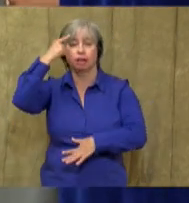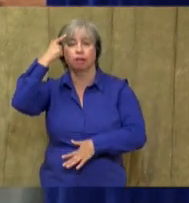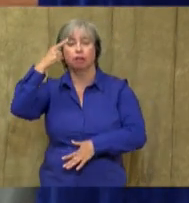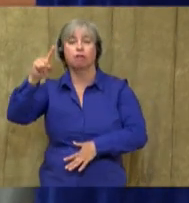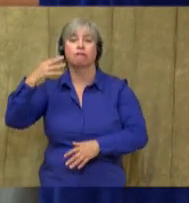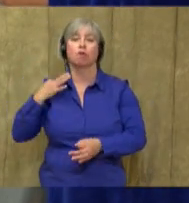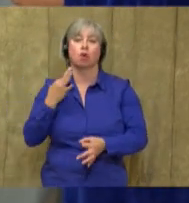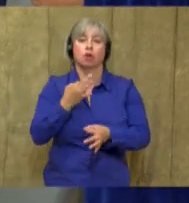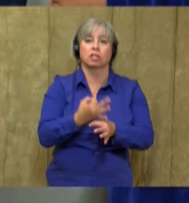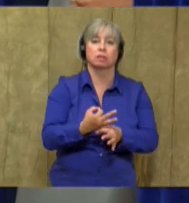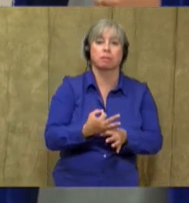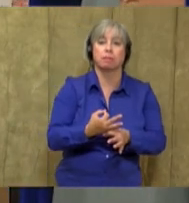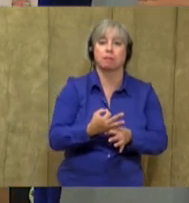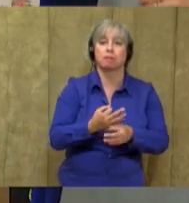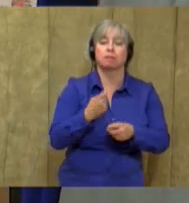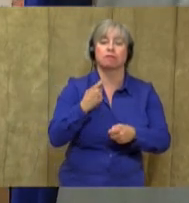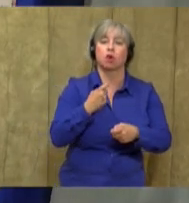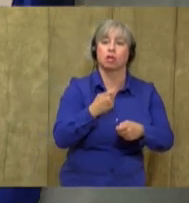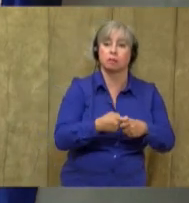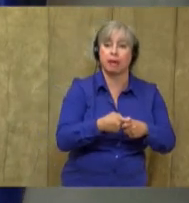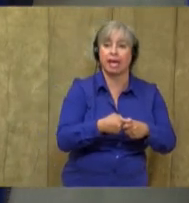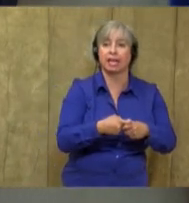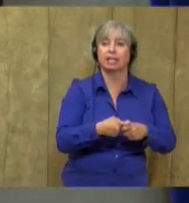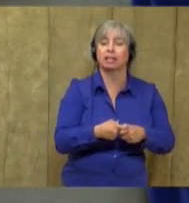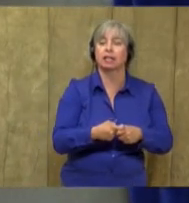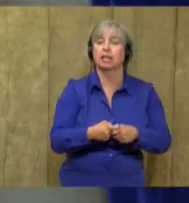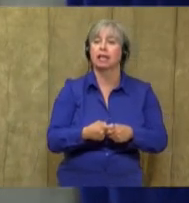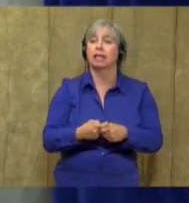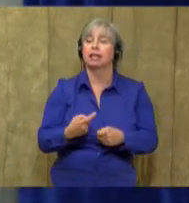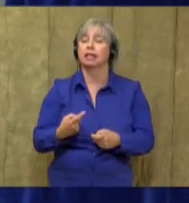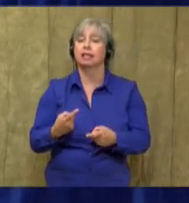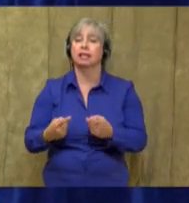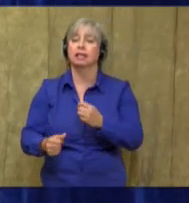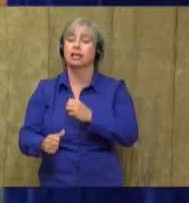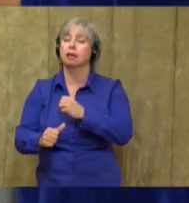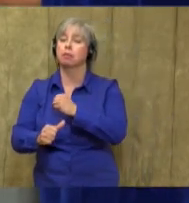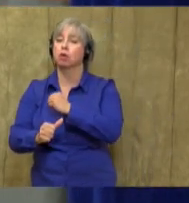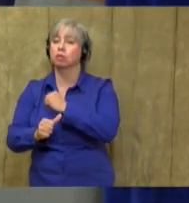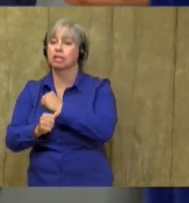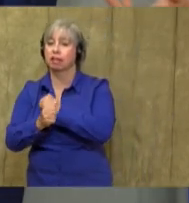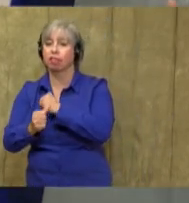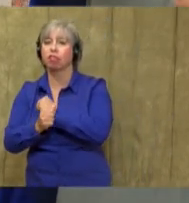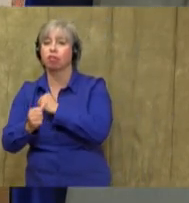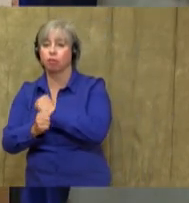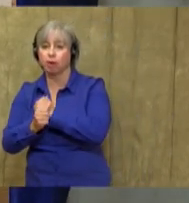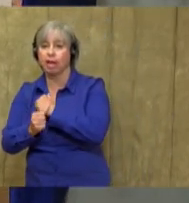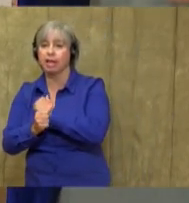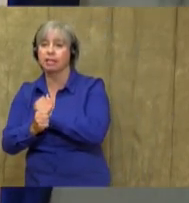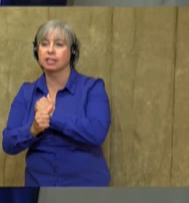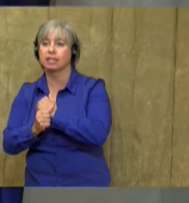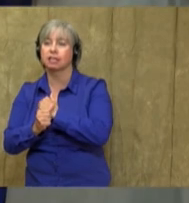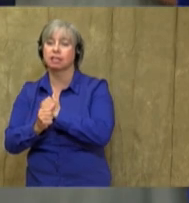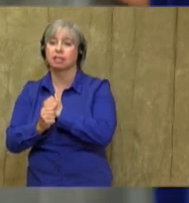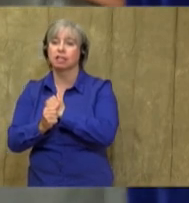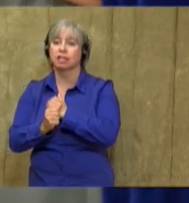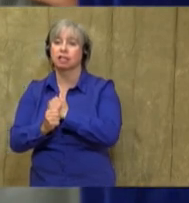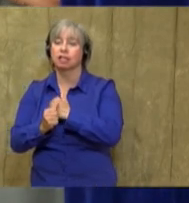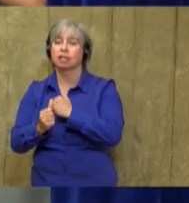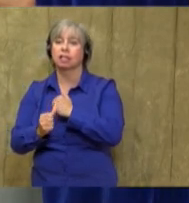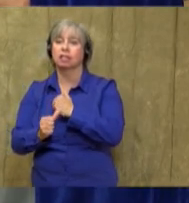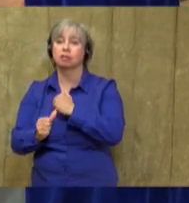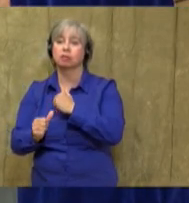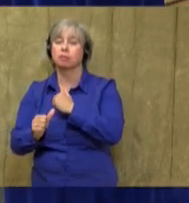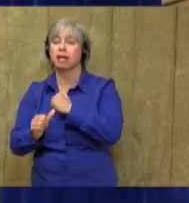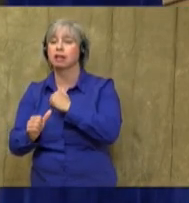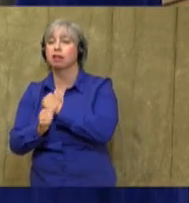his achievement and ambition actually posed a threat to one of the Spanish governors, and he was accused of treason. So that's a very